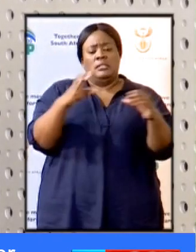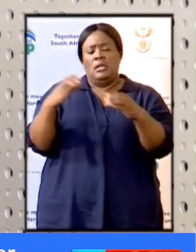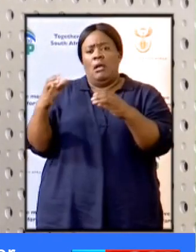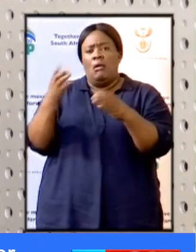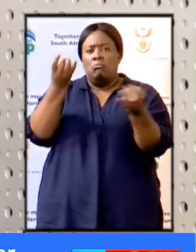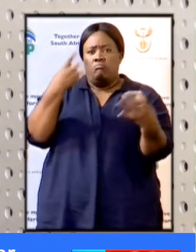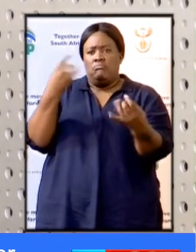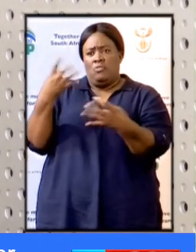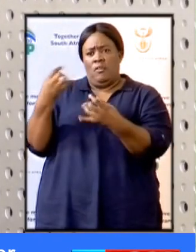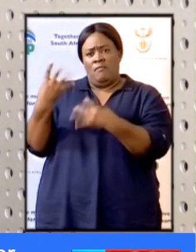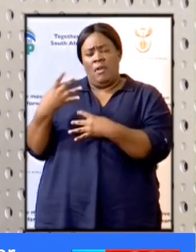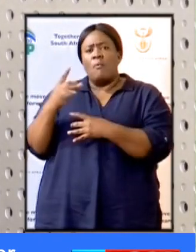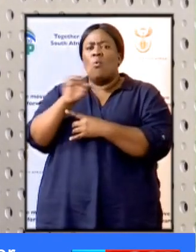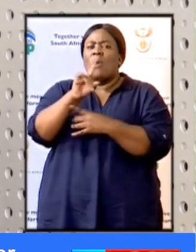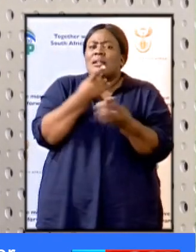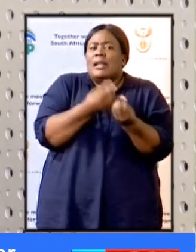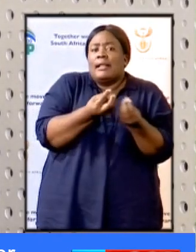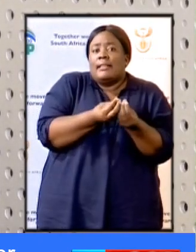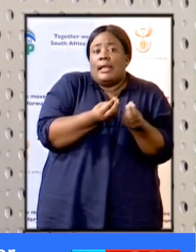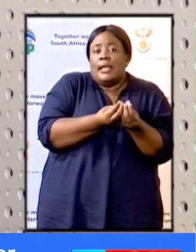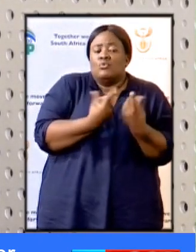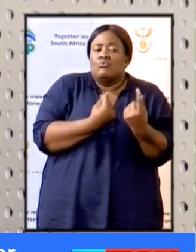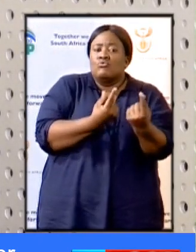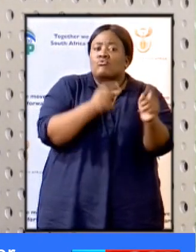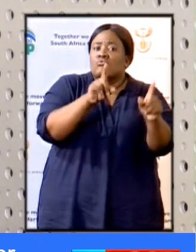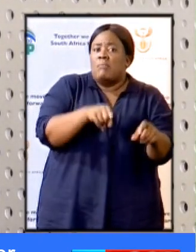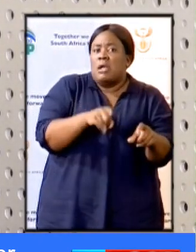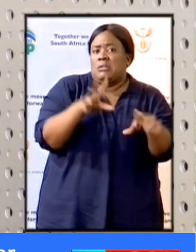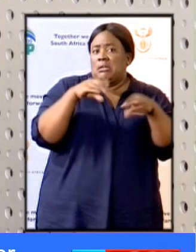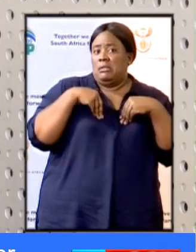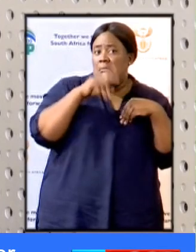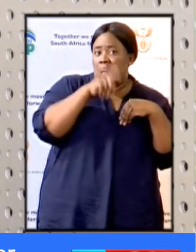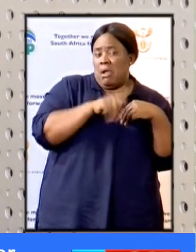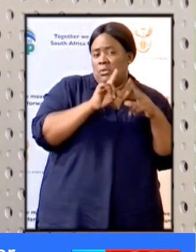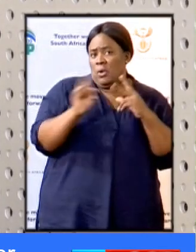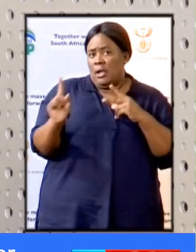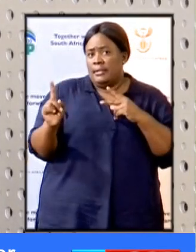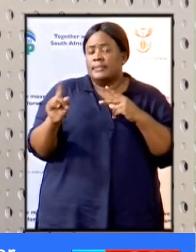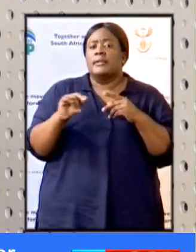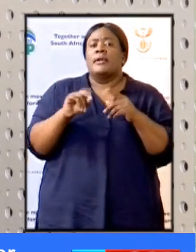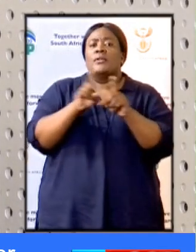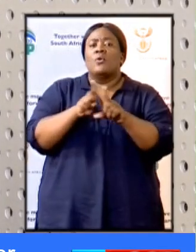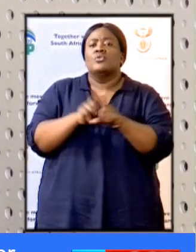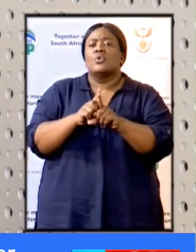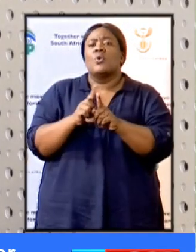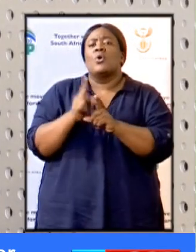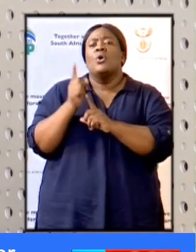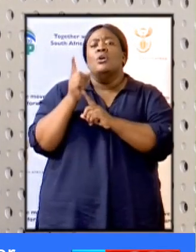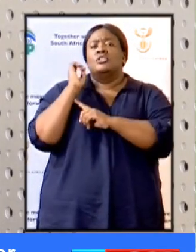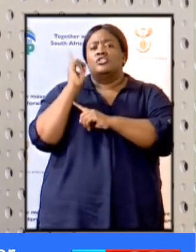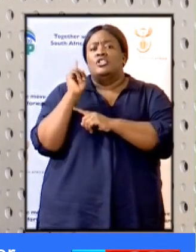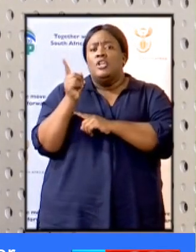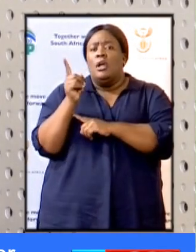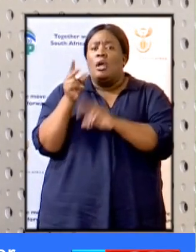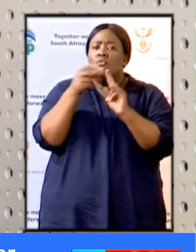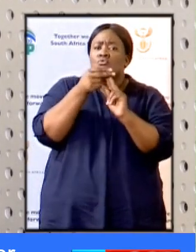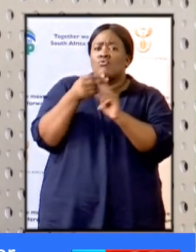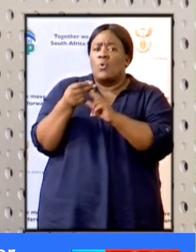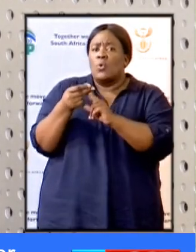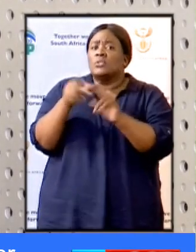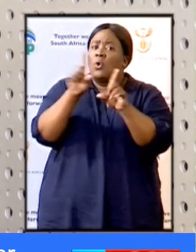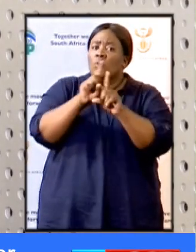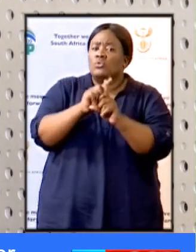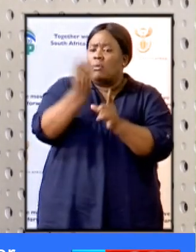are the conditionalities which were accepted. Teacher unions made submissions to say what is it that they